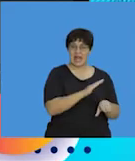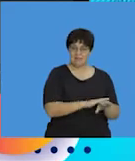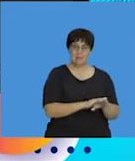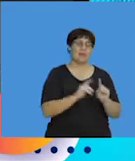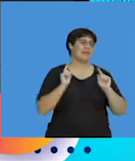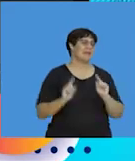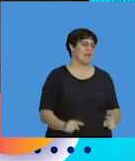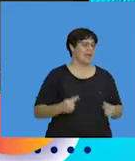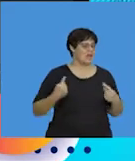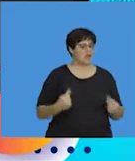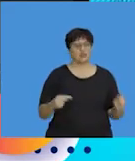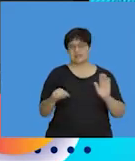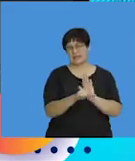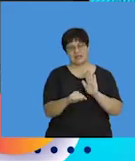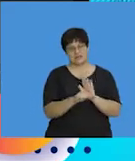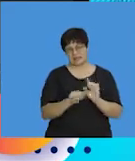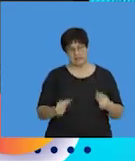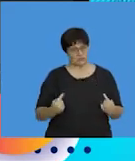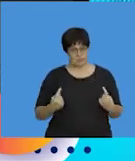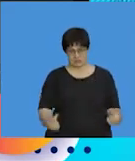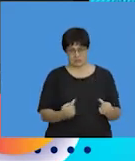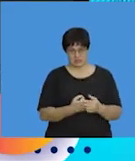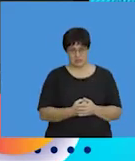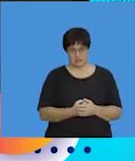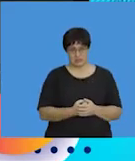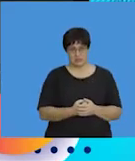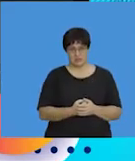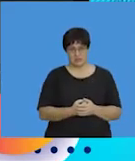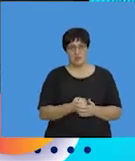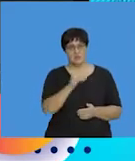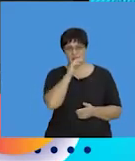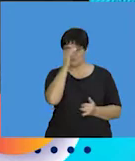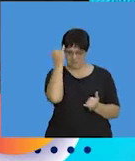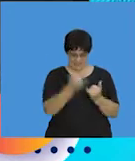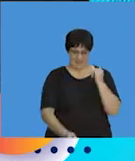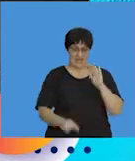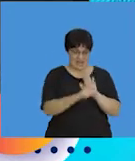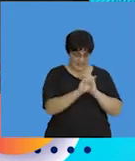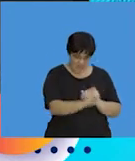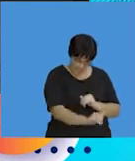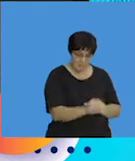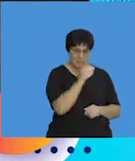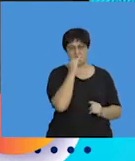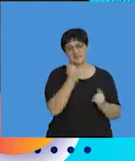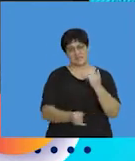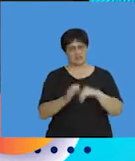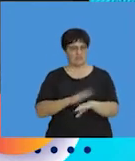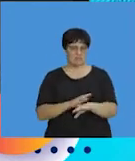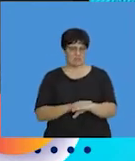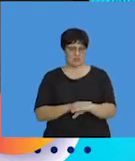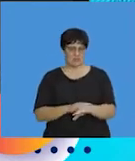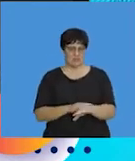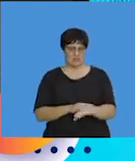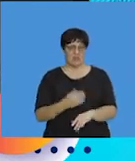this. Time cannot be negative. Negative time means you've made a mistake. As much